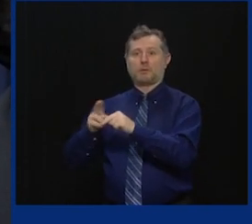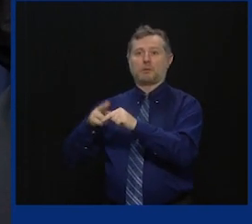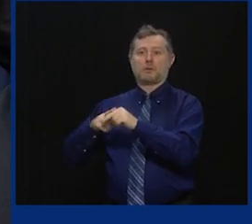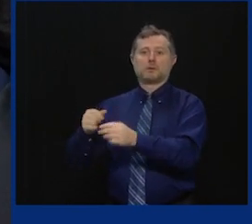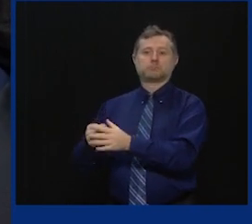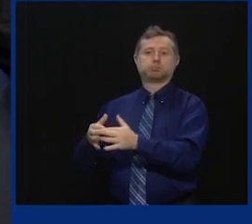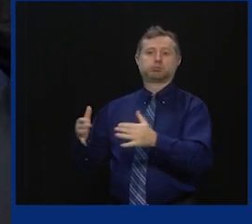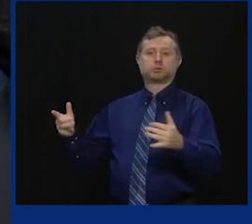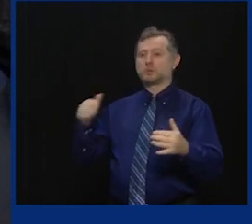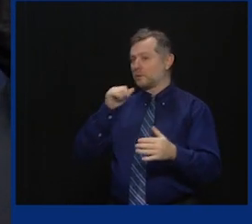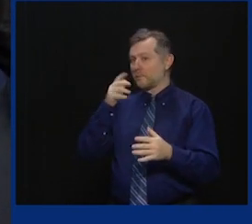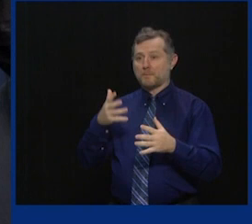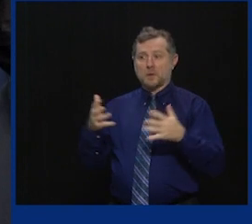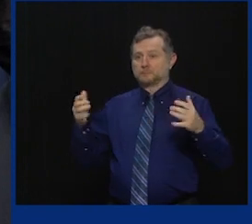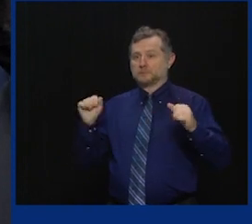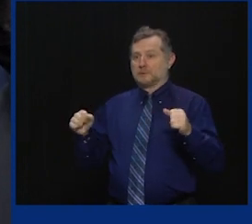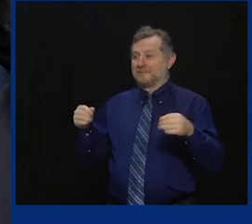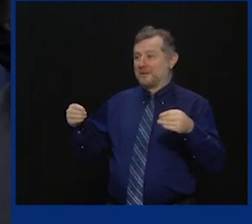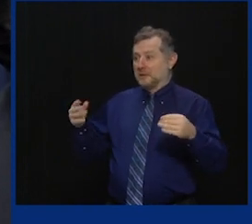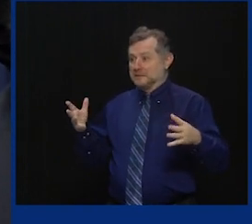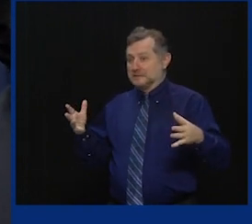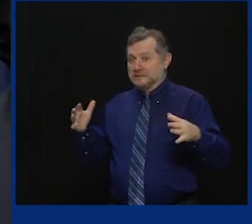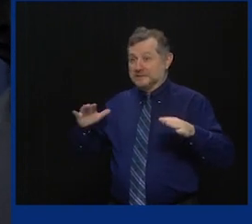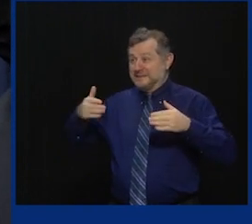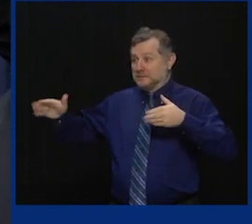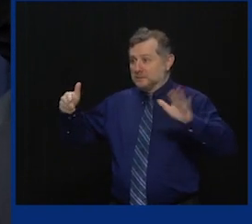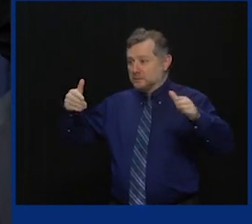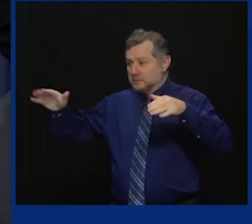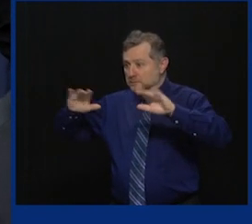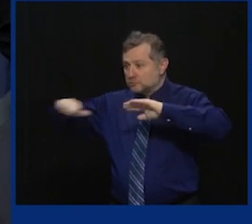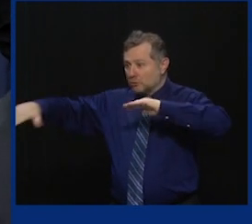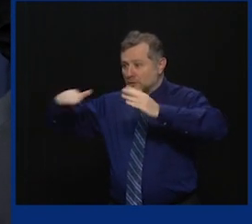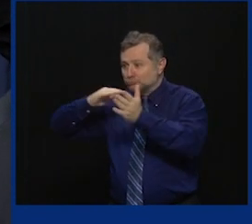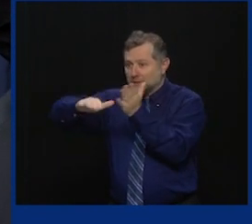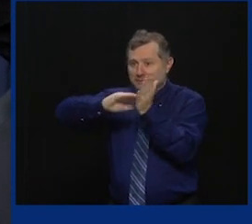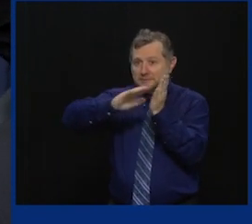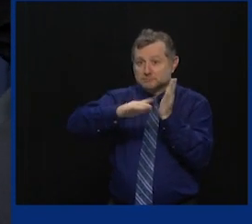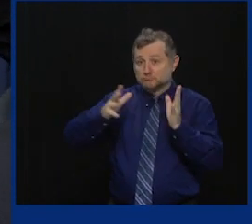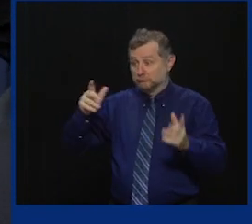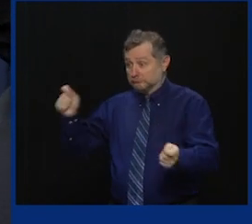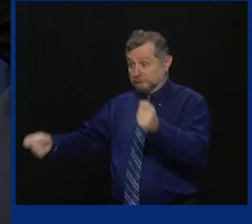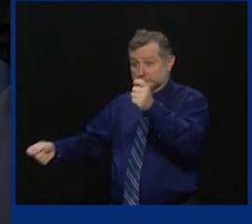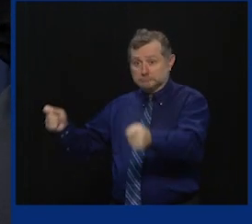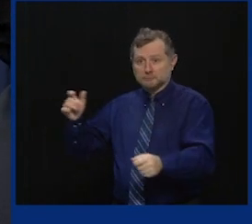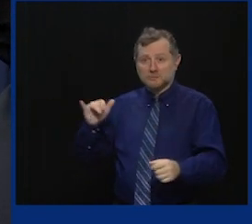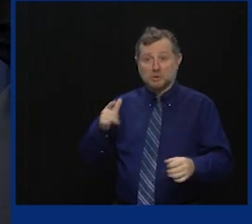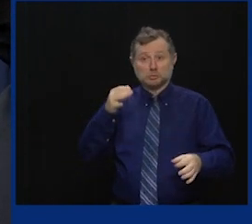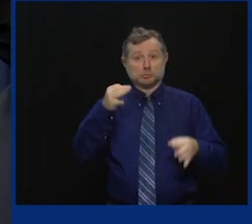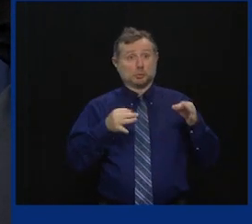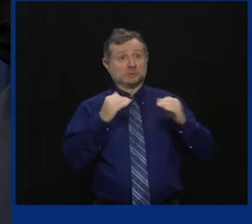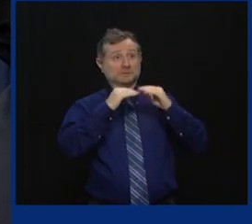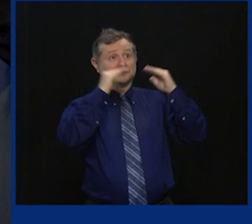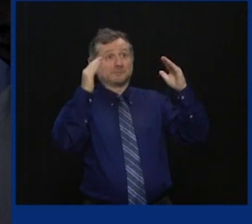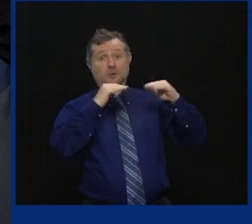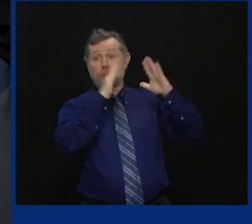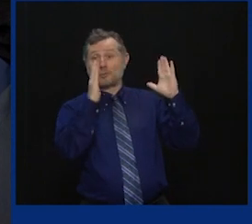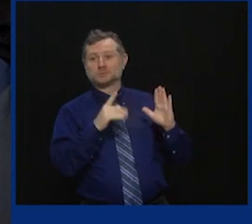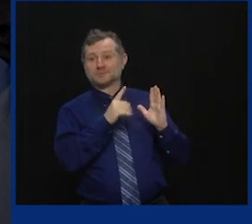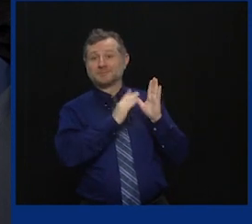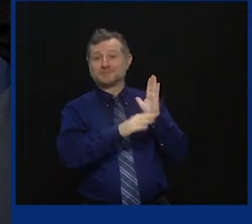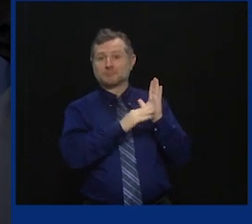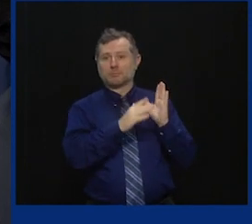get dispositions and try cases. And so the disposition rate in the courthouse has been lowered because of the